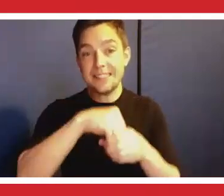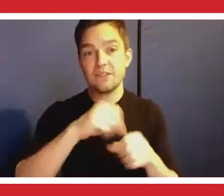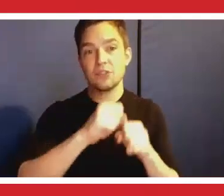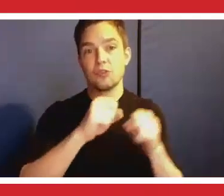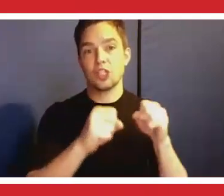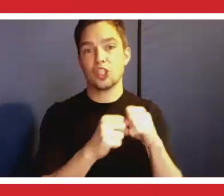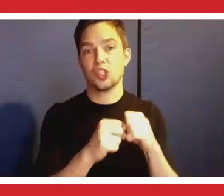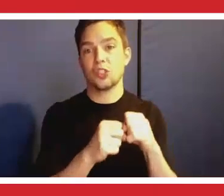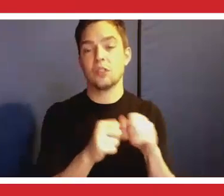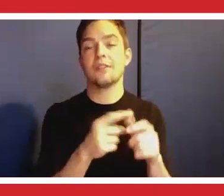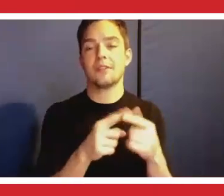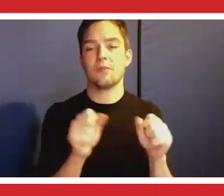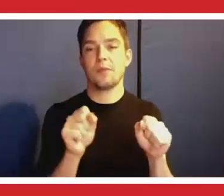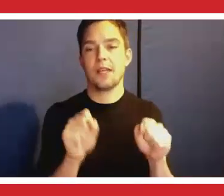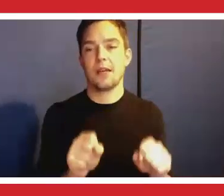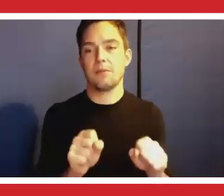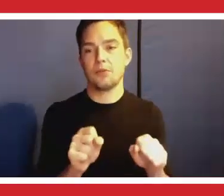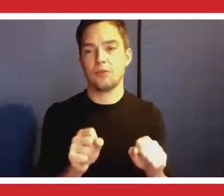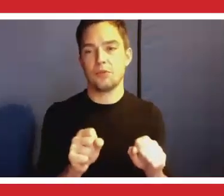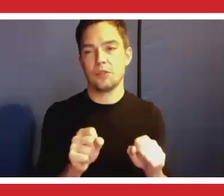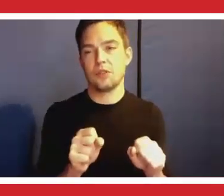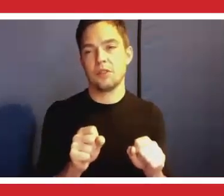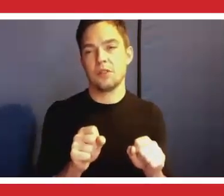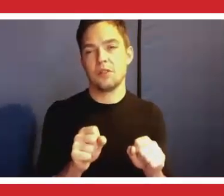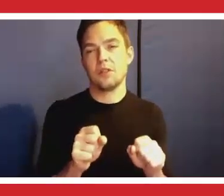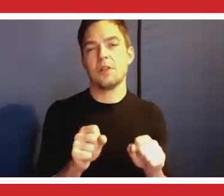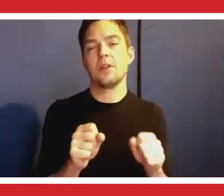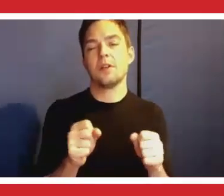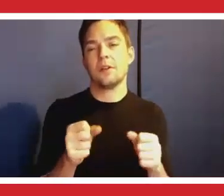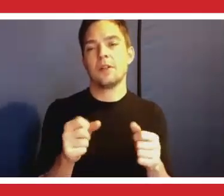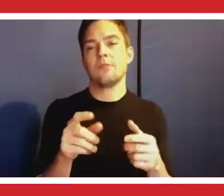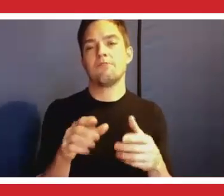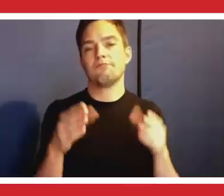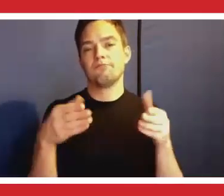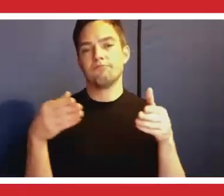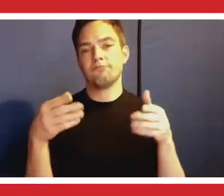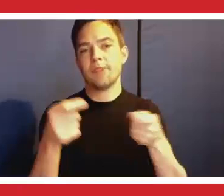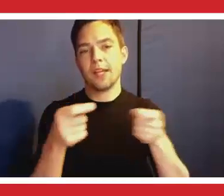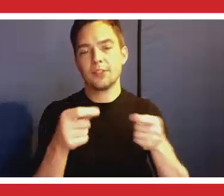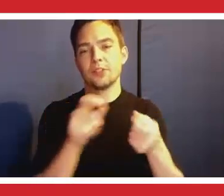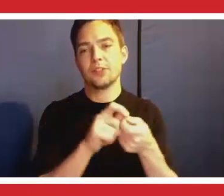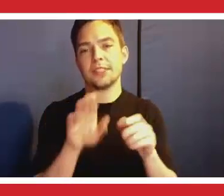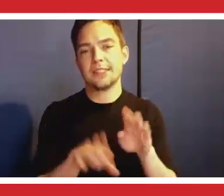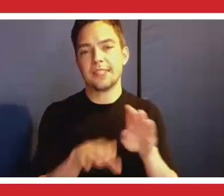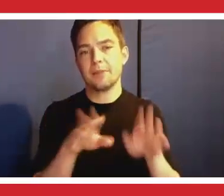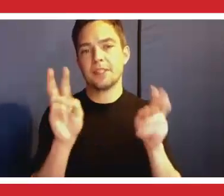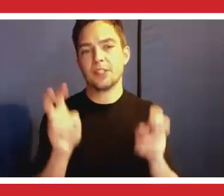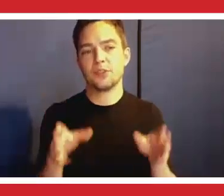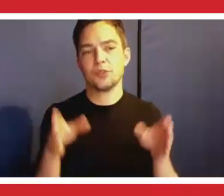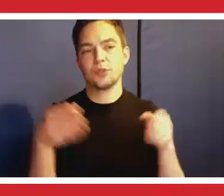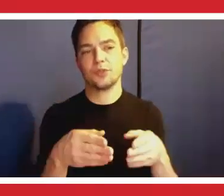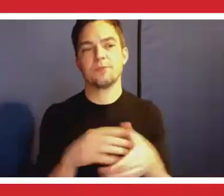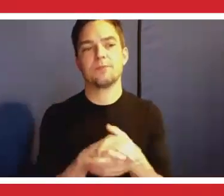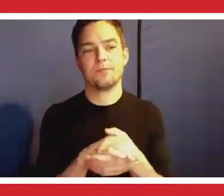able to avoid certain steps and certain issues that we had to went through in